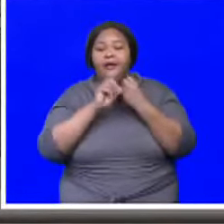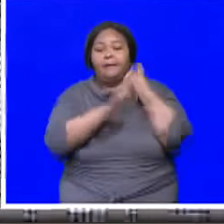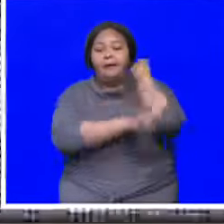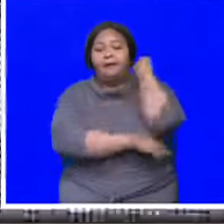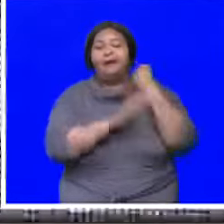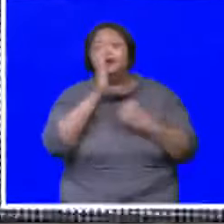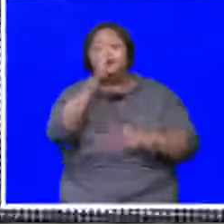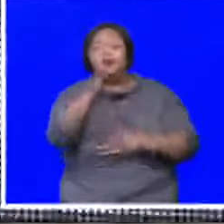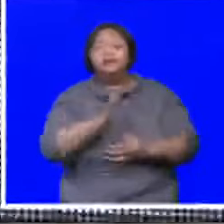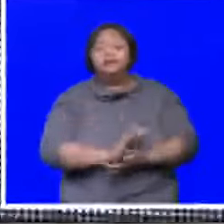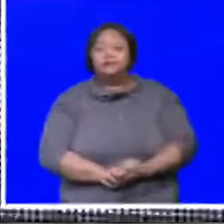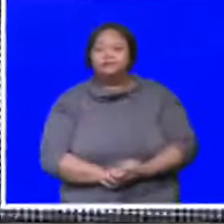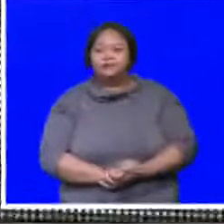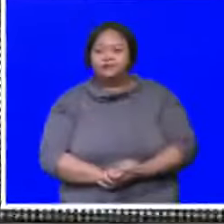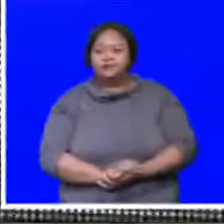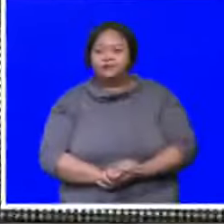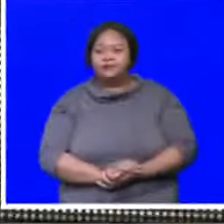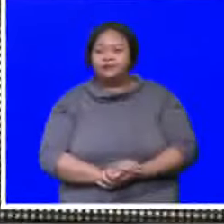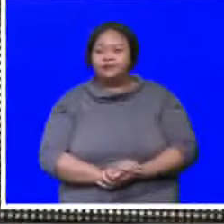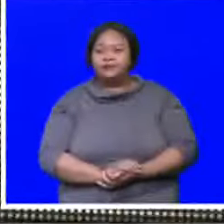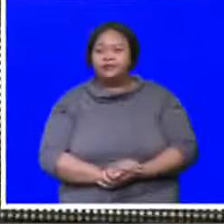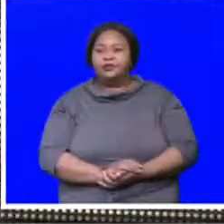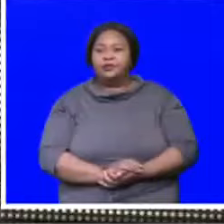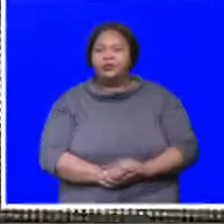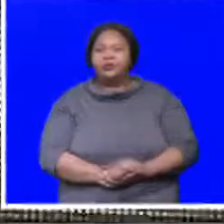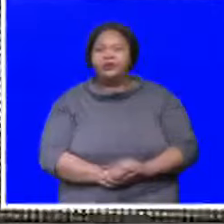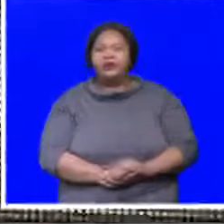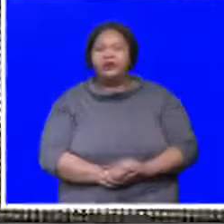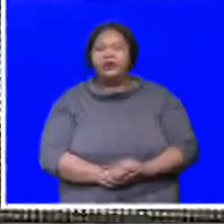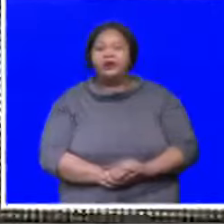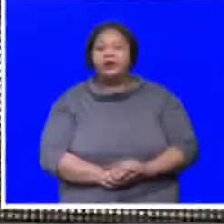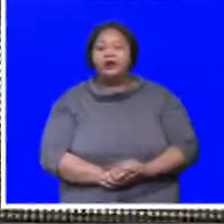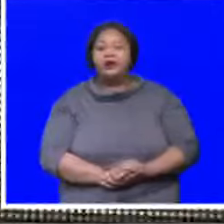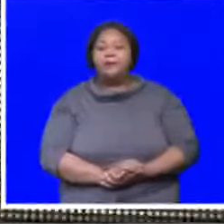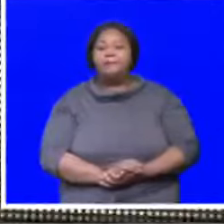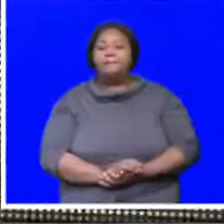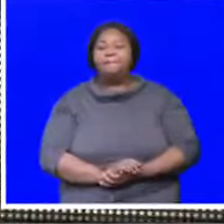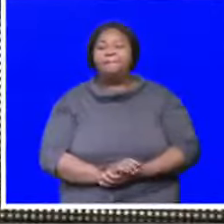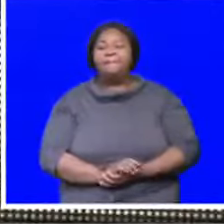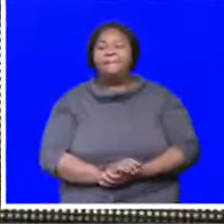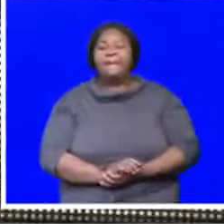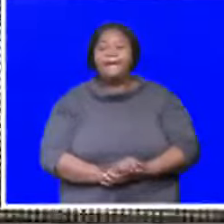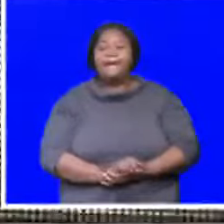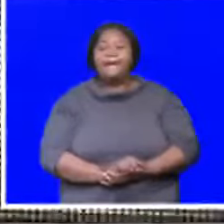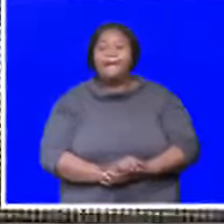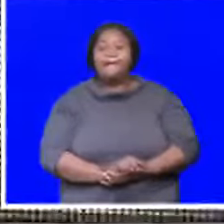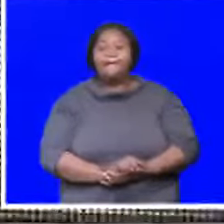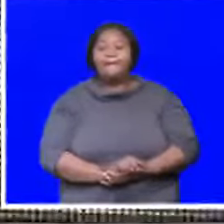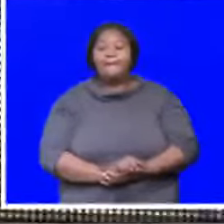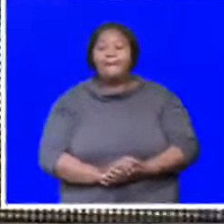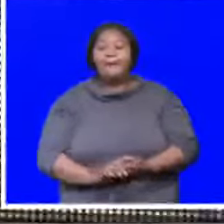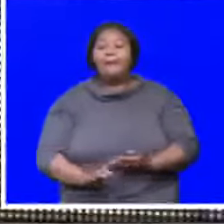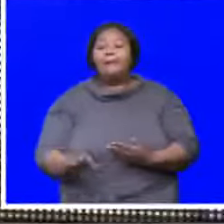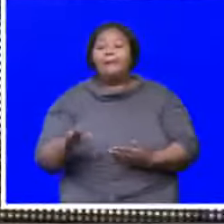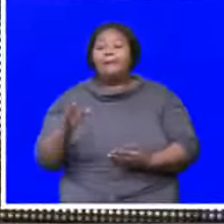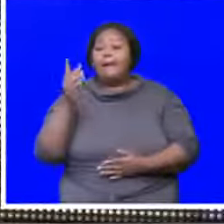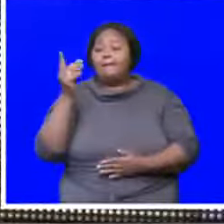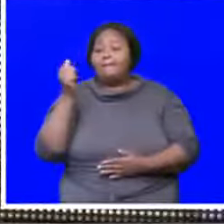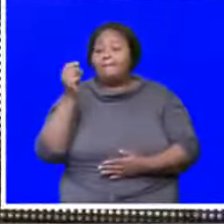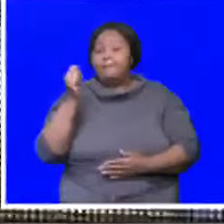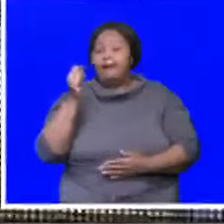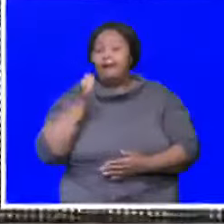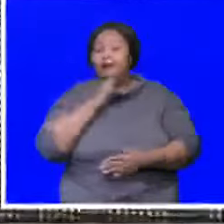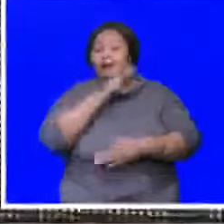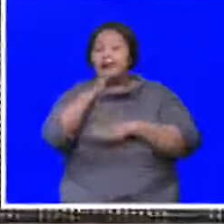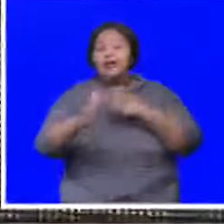currency is rich and unique in its nature, as it depicts the country's pride that is symbolic in